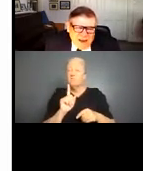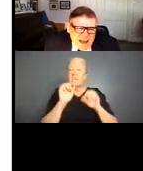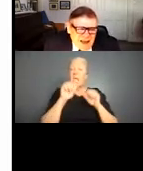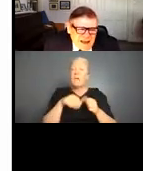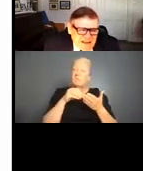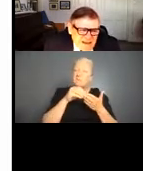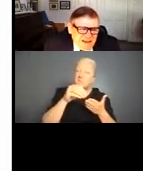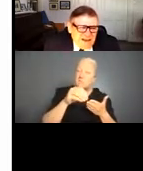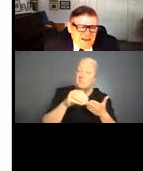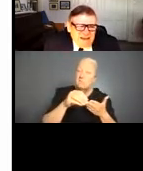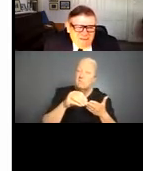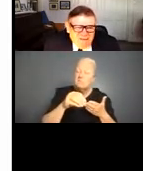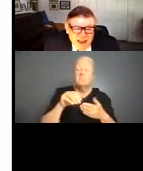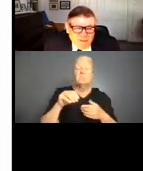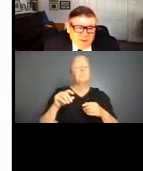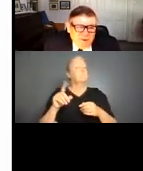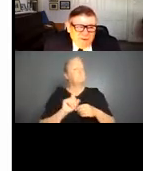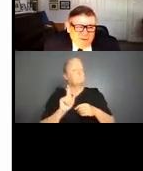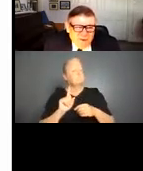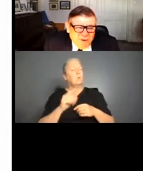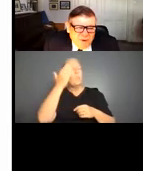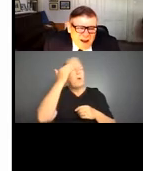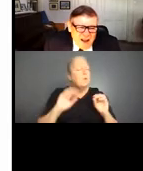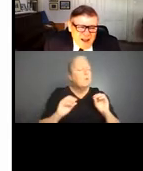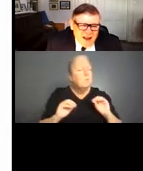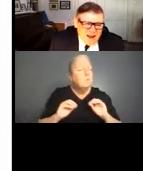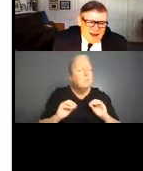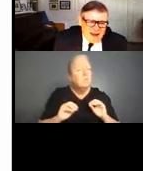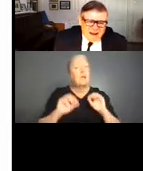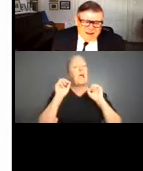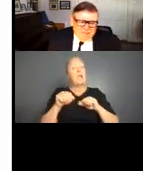not? And is it available for all?